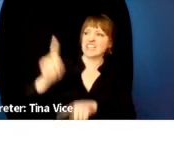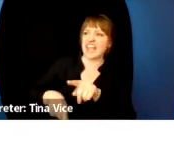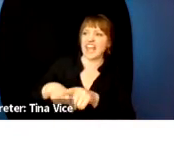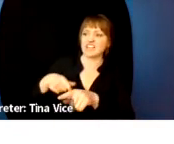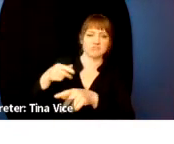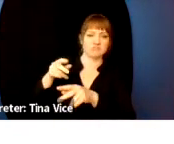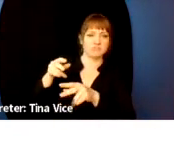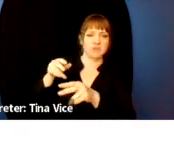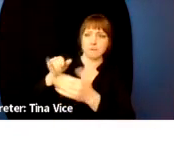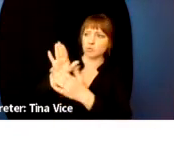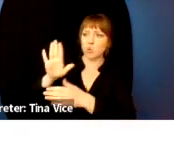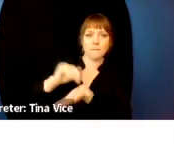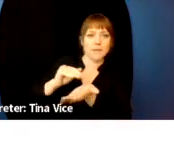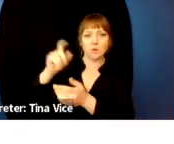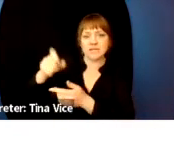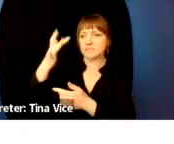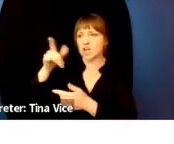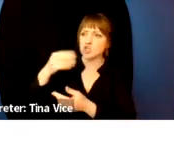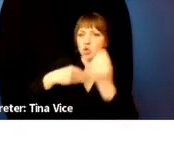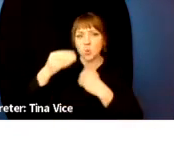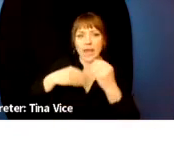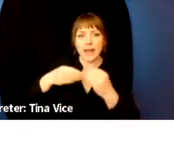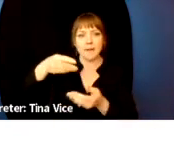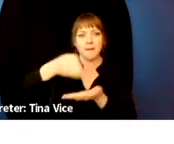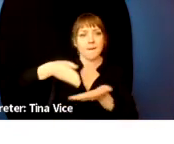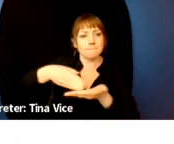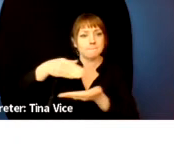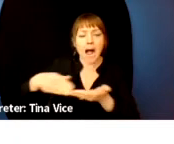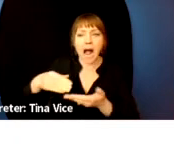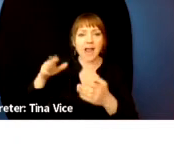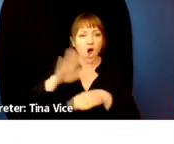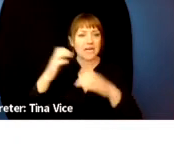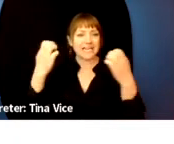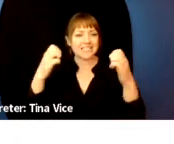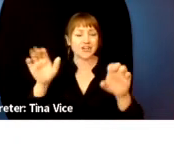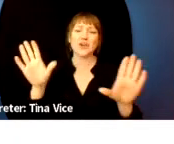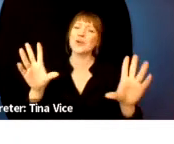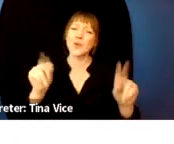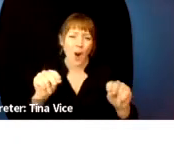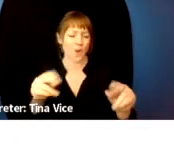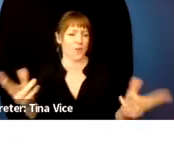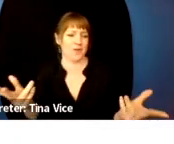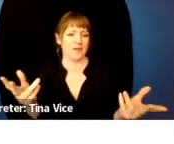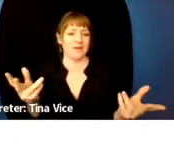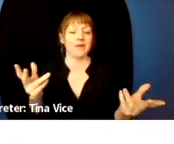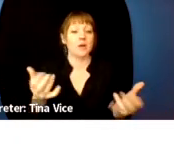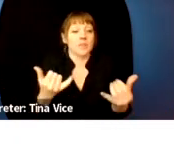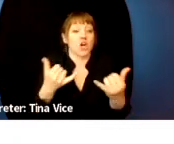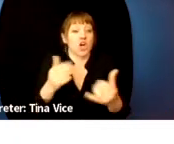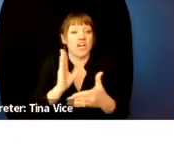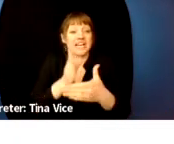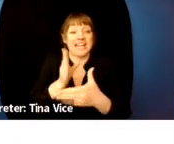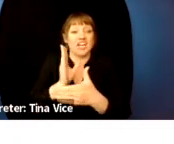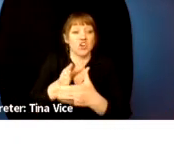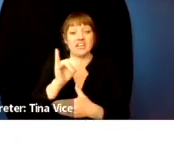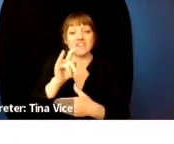it recognizes that drug use is part of many people's lives, and that that's probably not going to change, and that our current interventions aren't